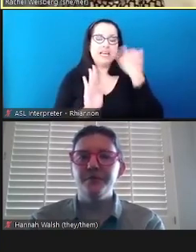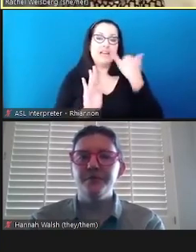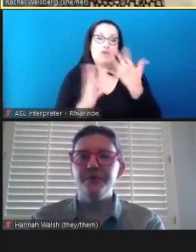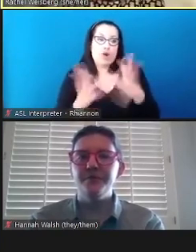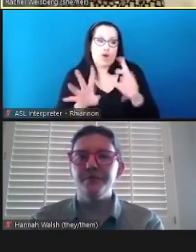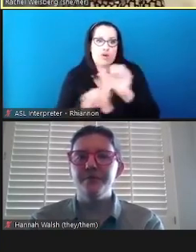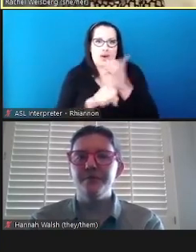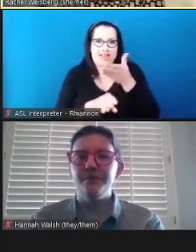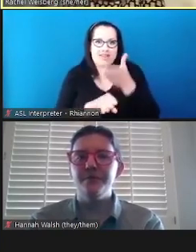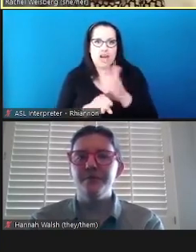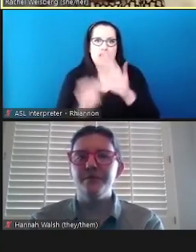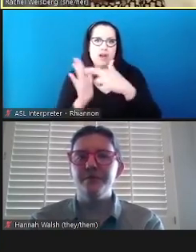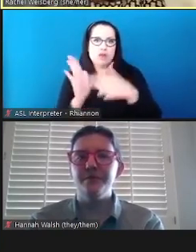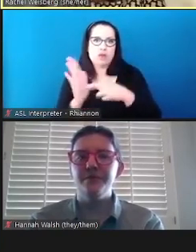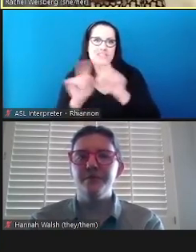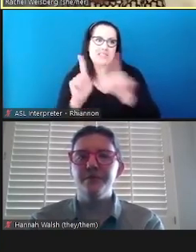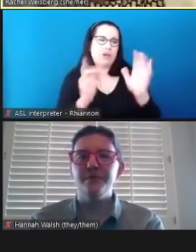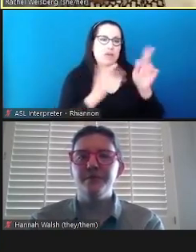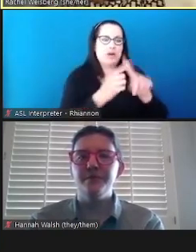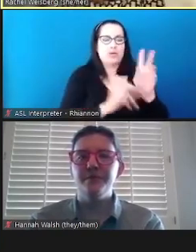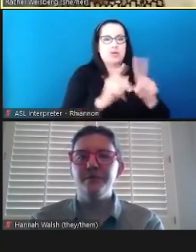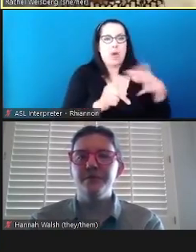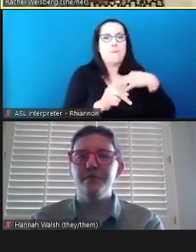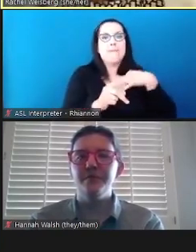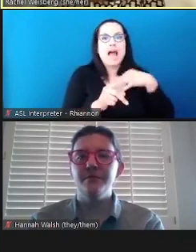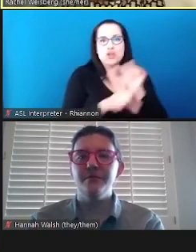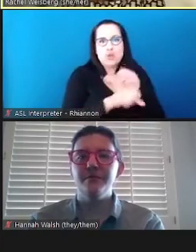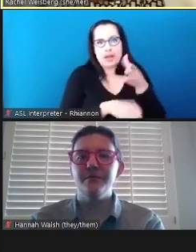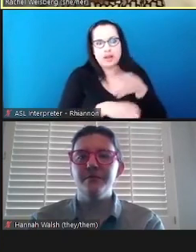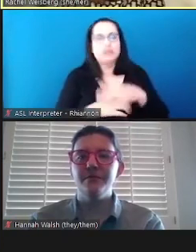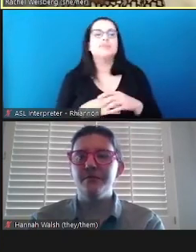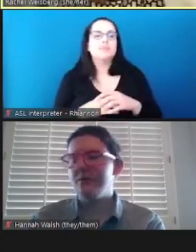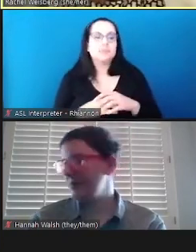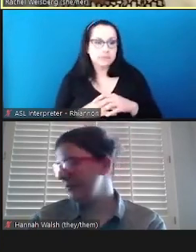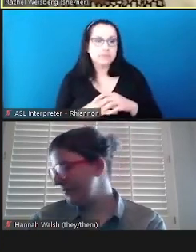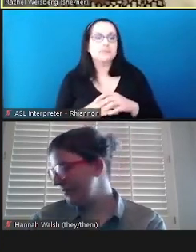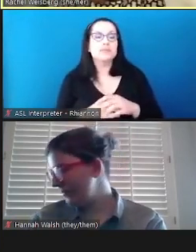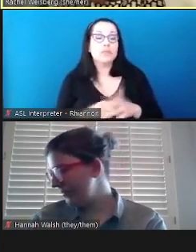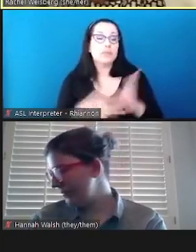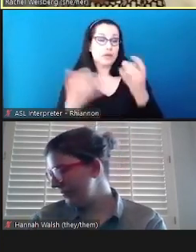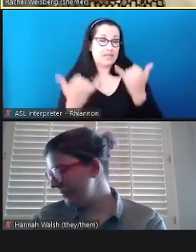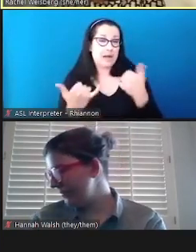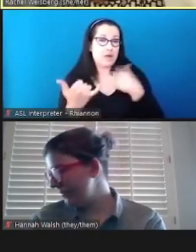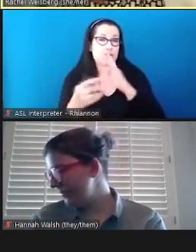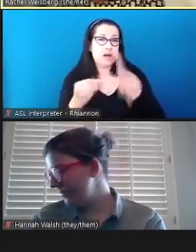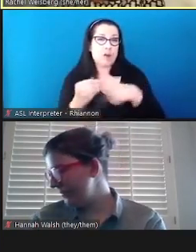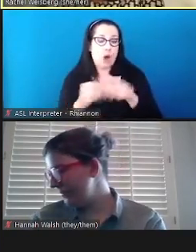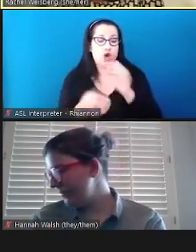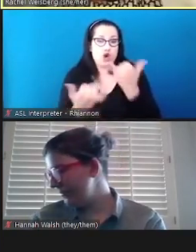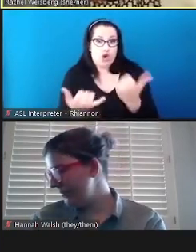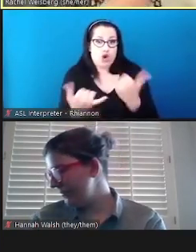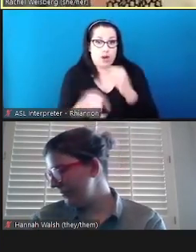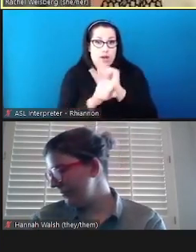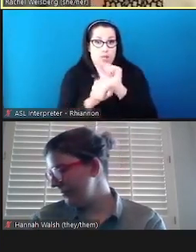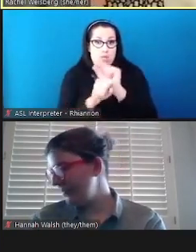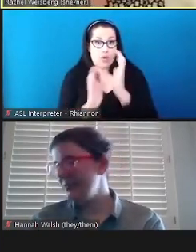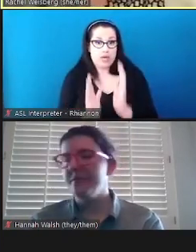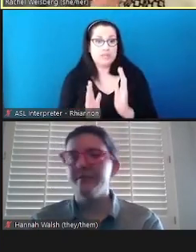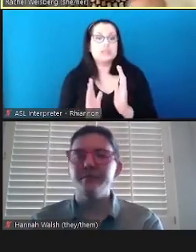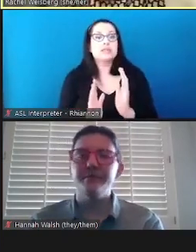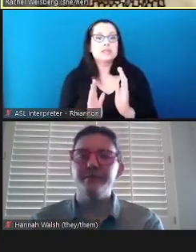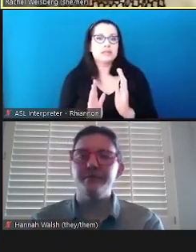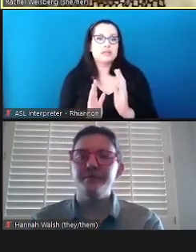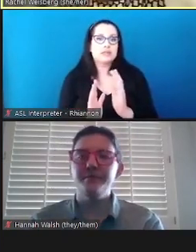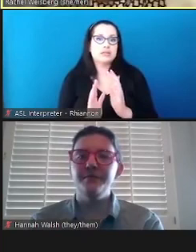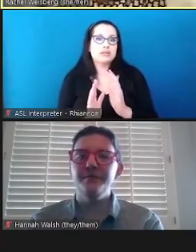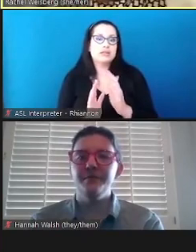employees and for people applying for jobs. But here, when we're talking about current employees, like we have here,